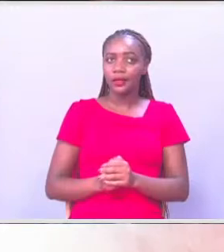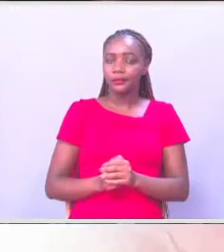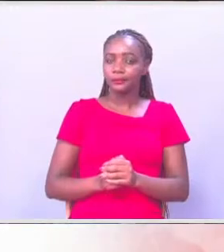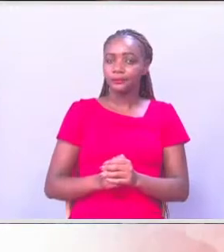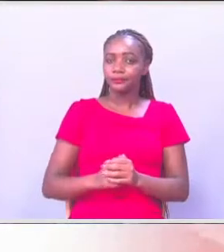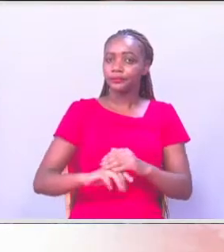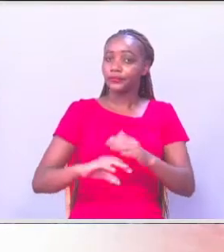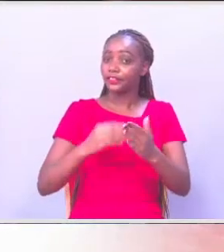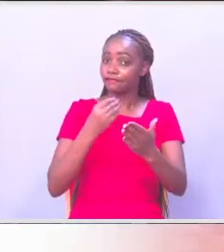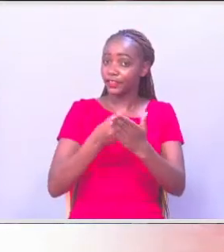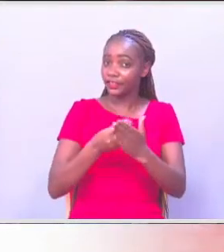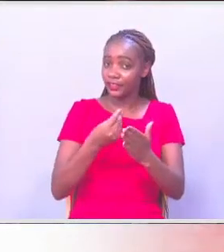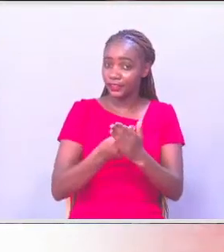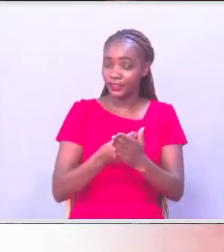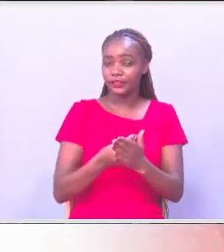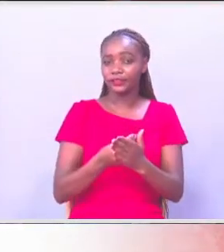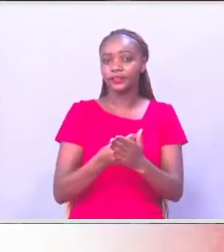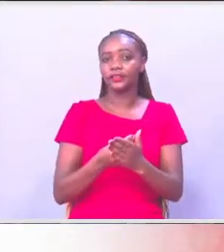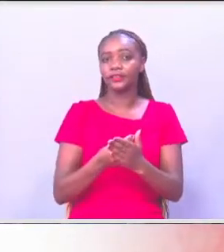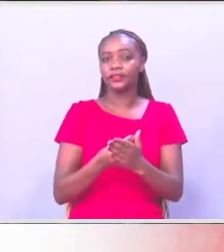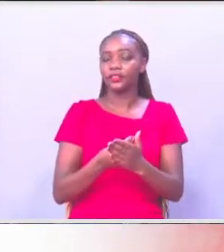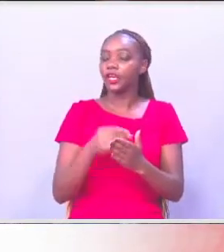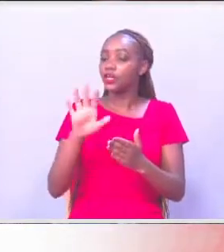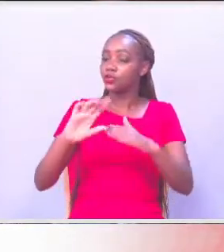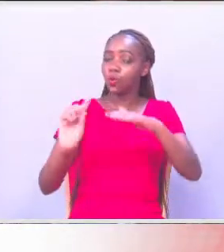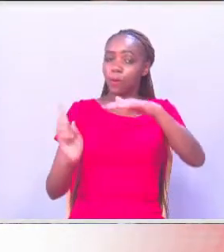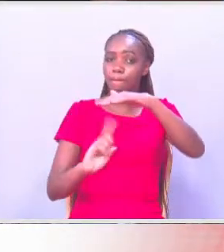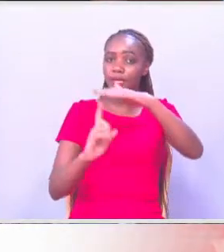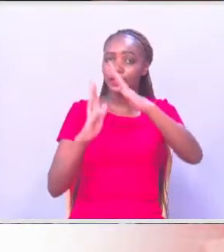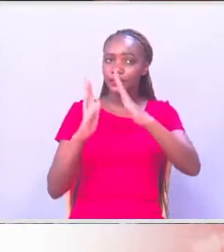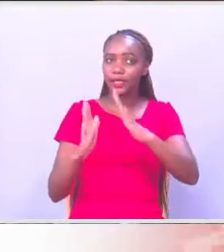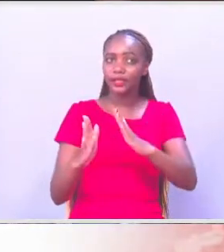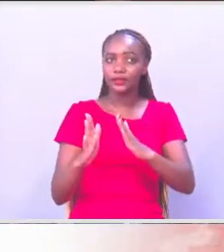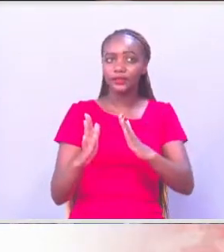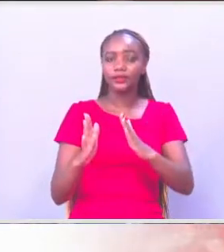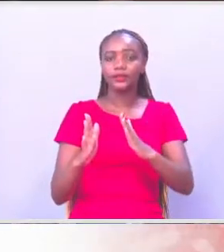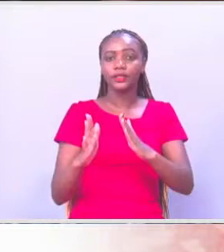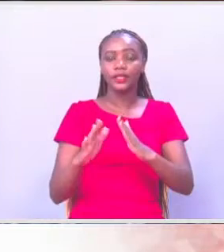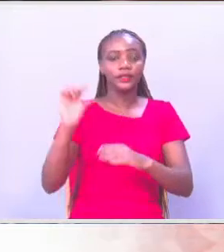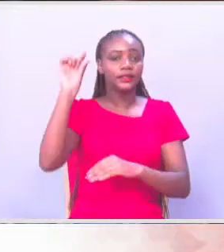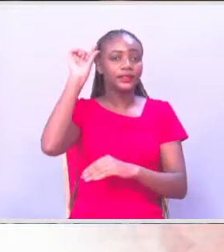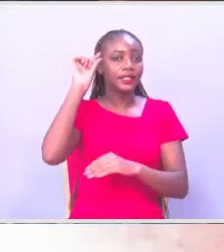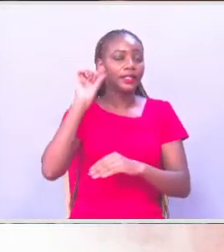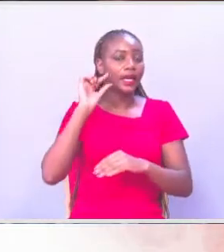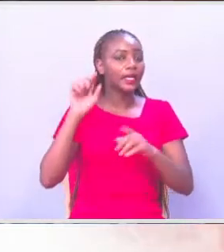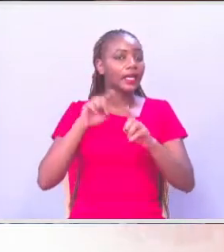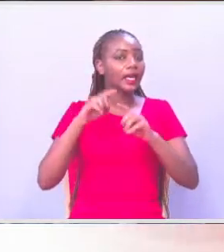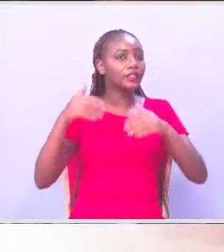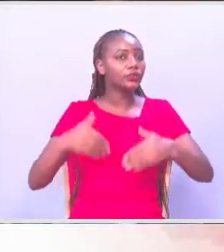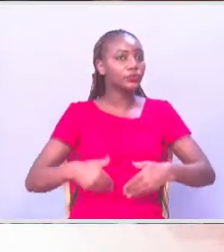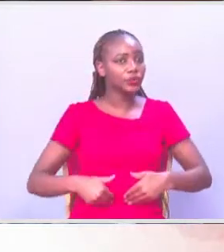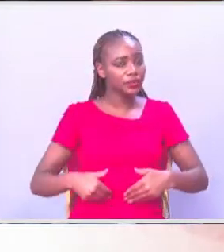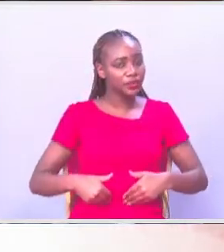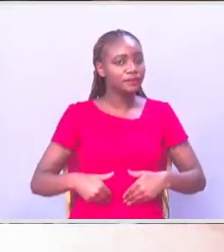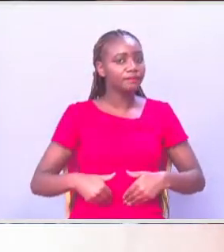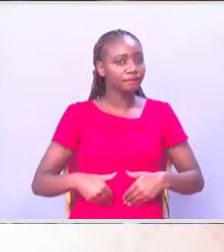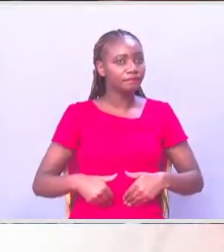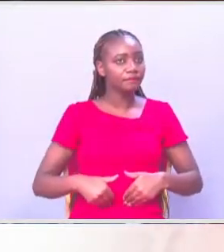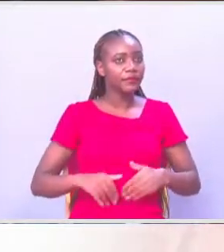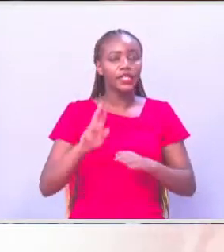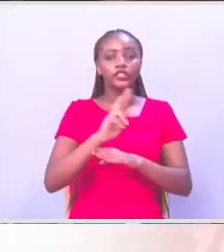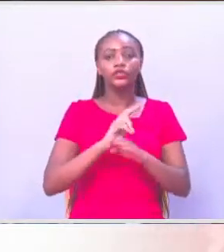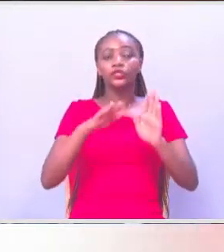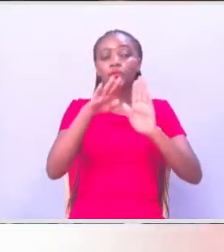finance, your minister for gender youth, where relief program